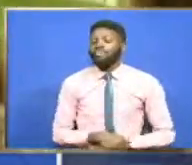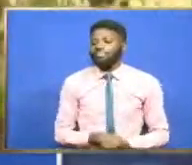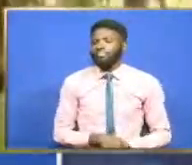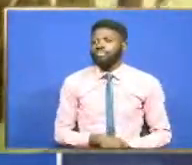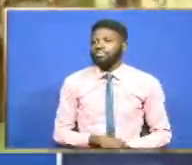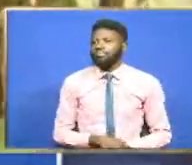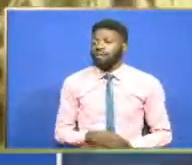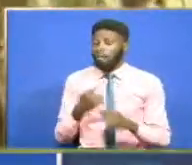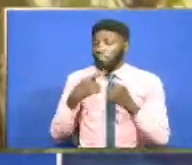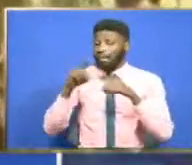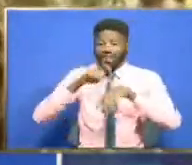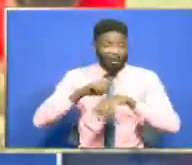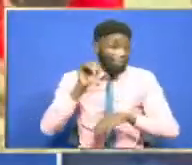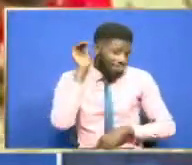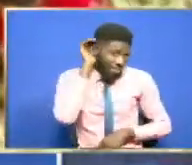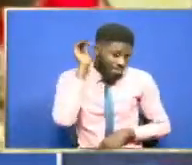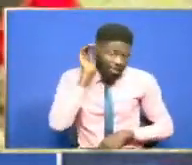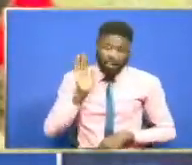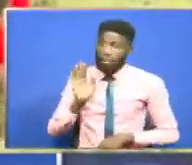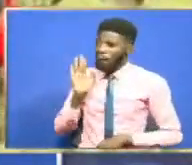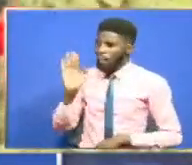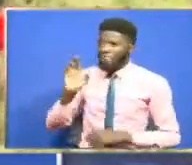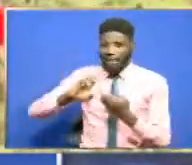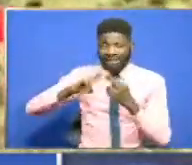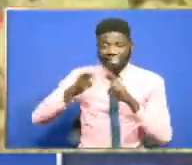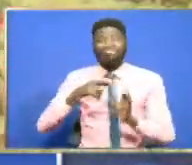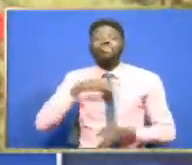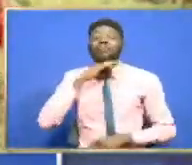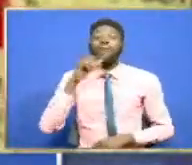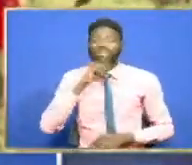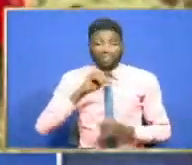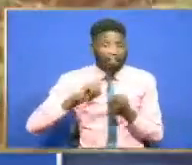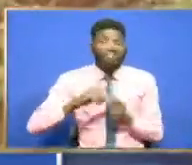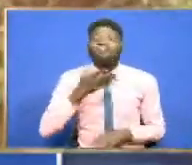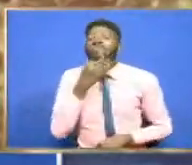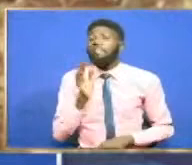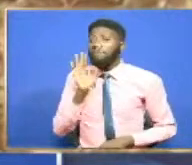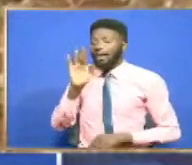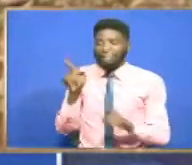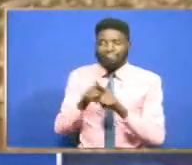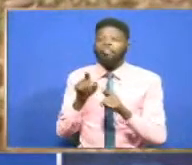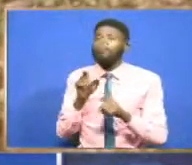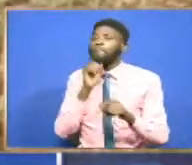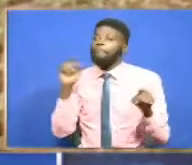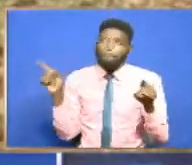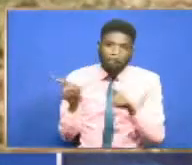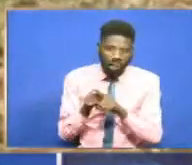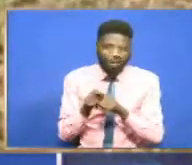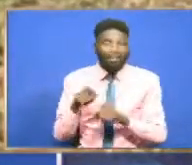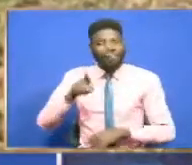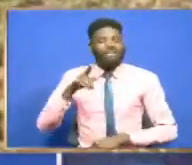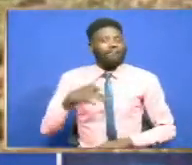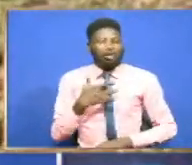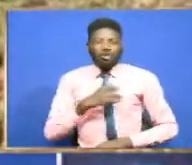But the news of the passing on of her close relatives, among them her father and her brother, was